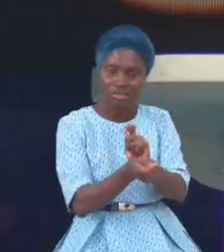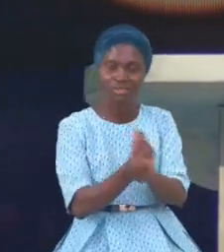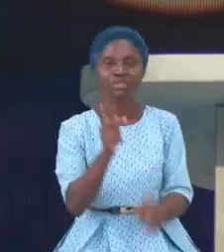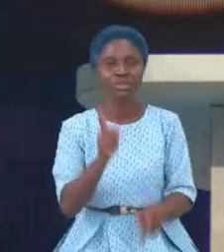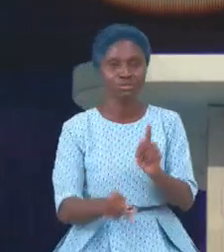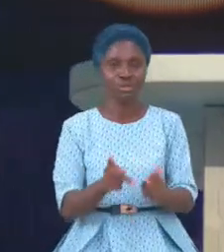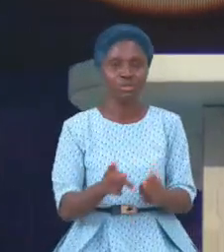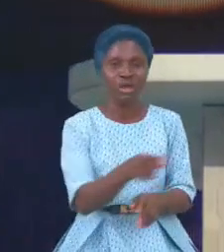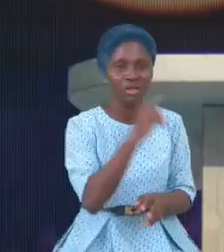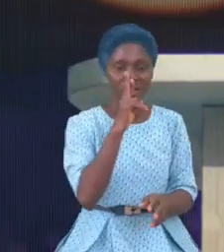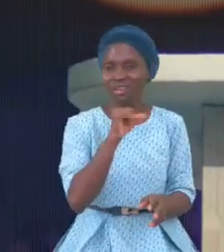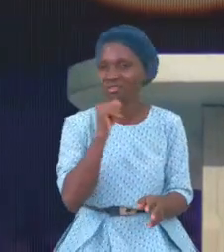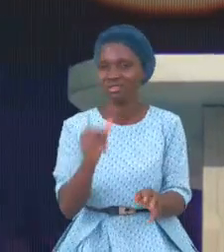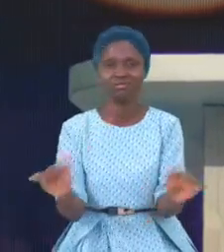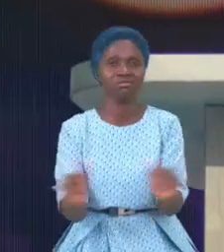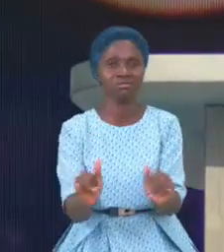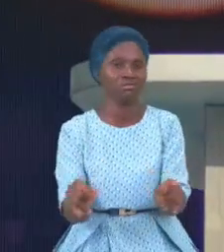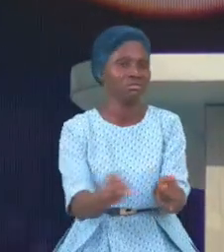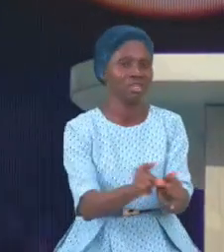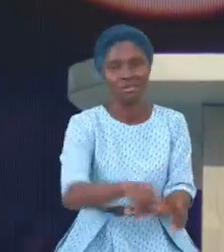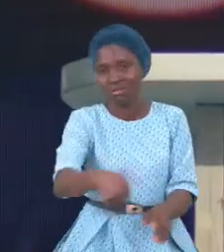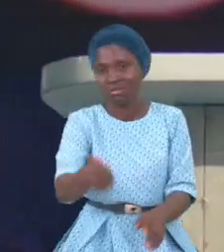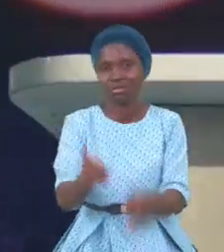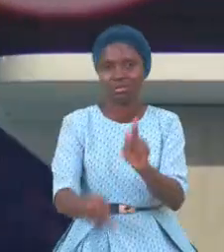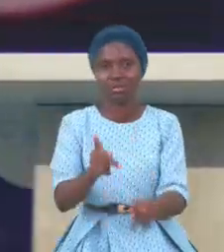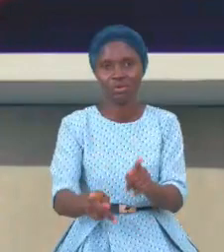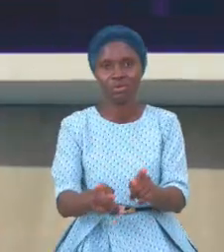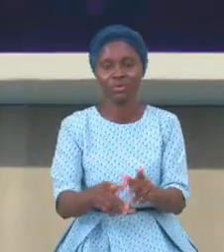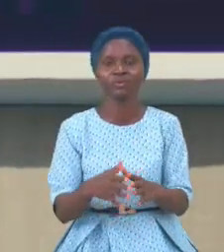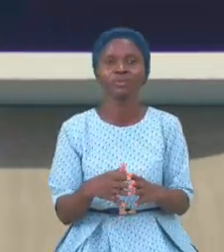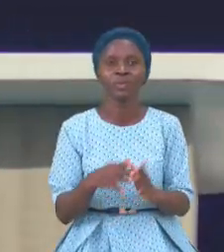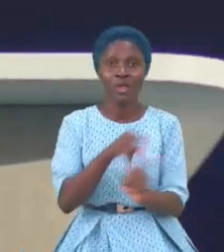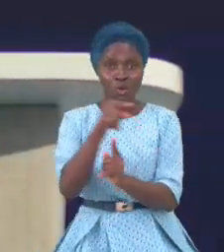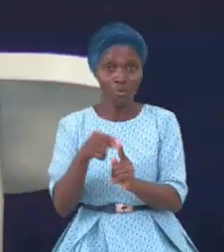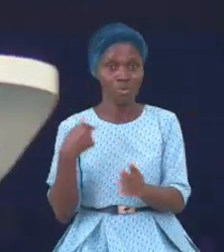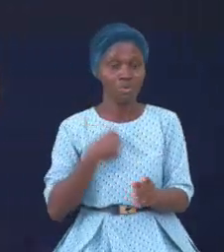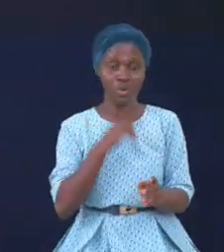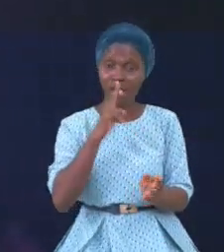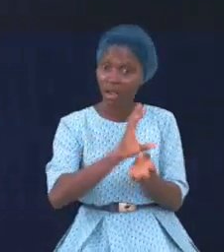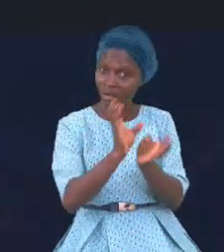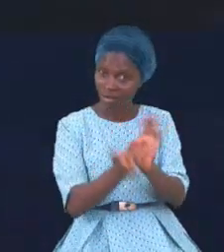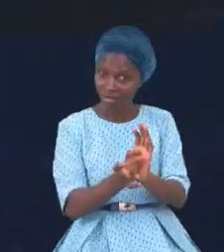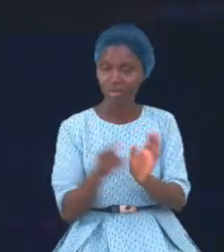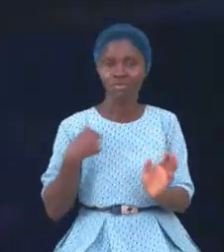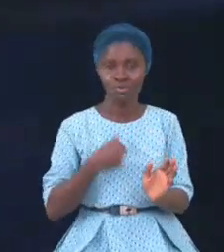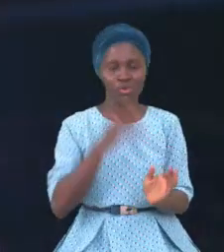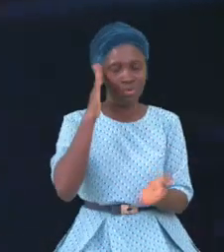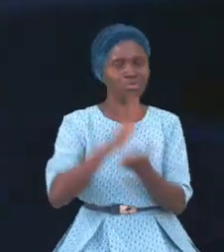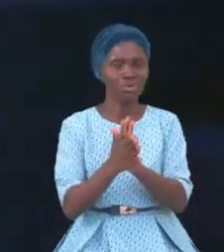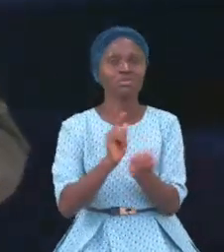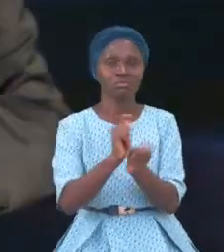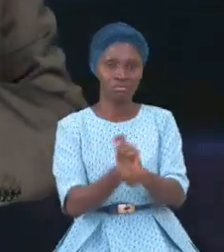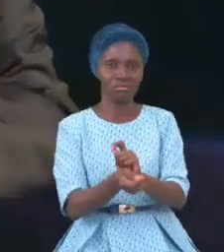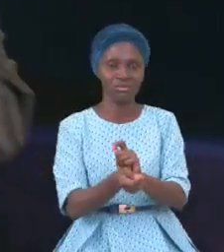were not like the rest of the people. When we're converted, we become changed.